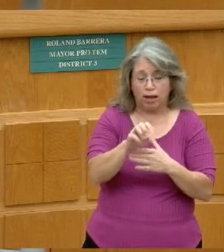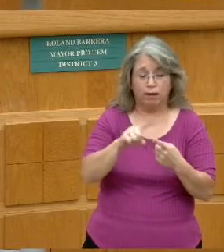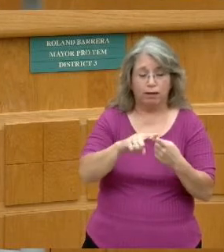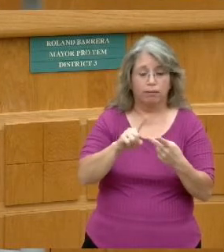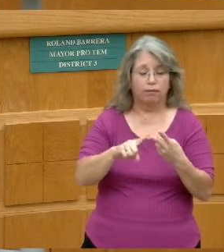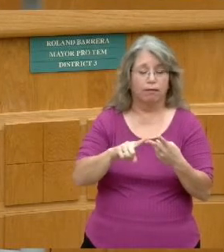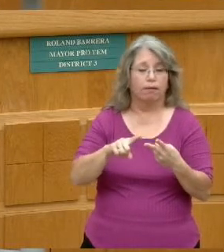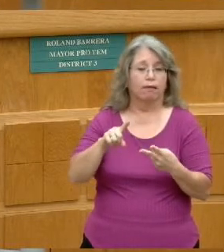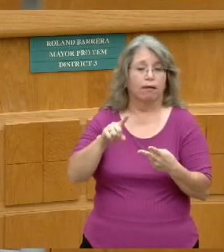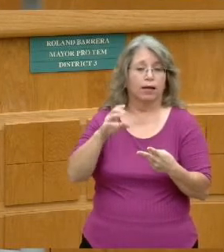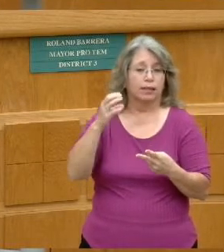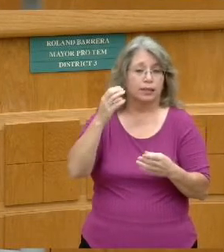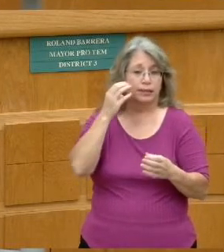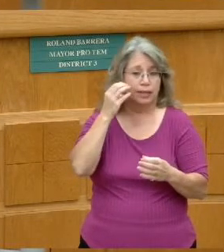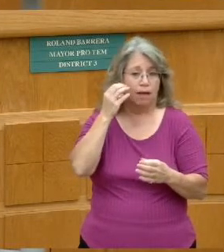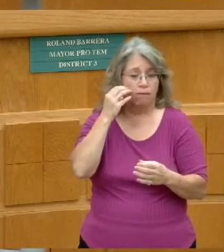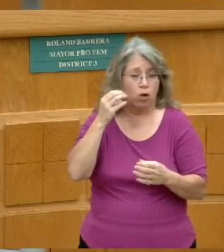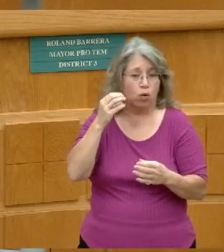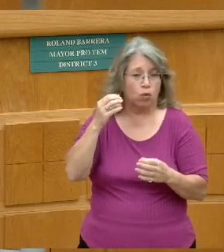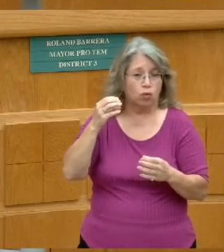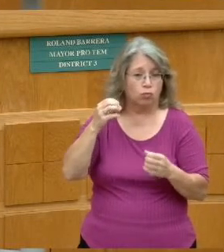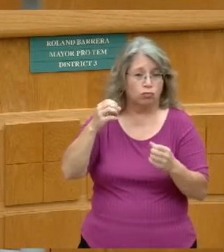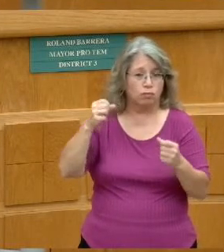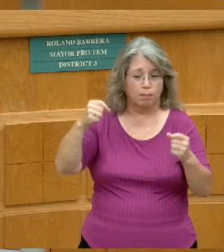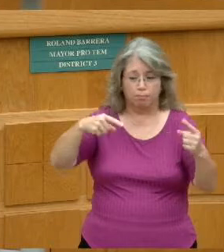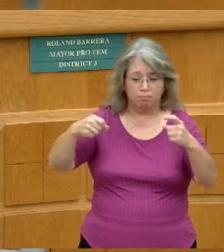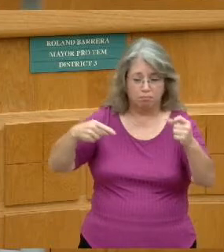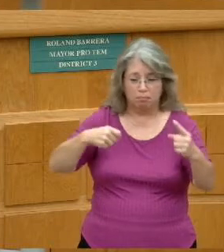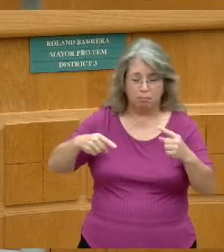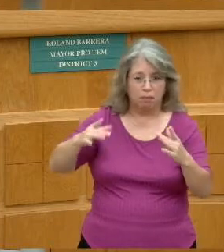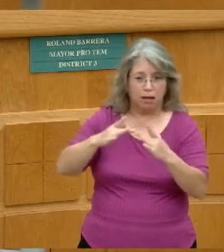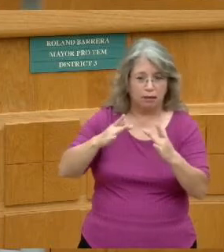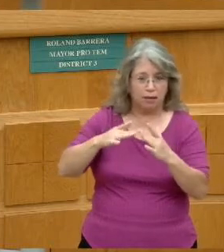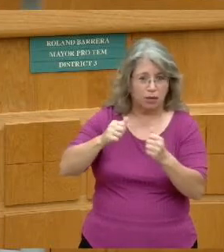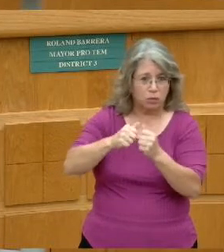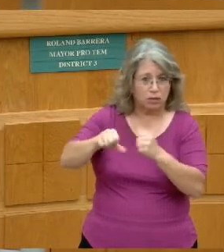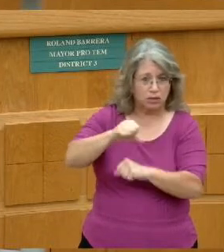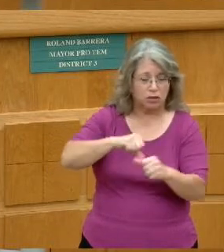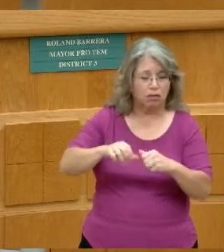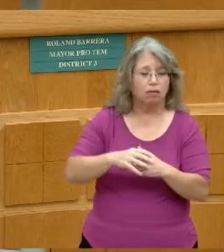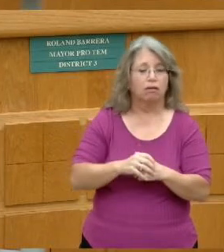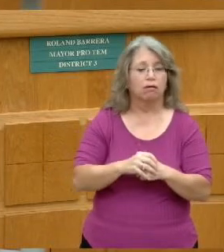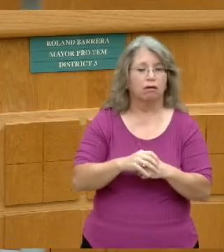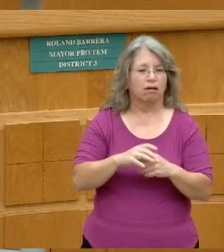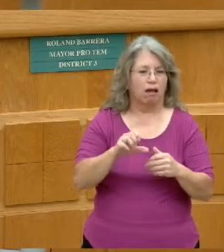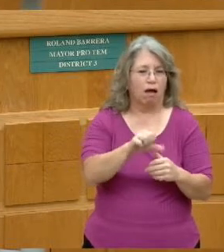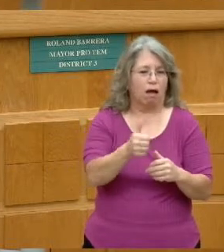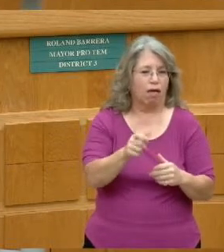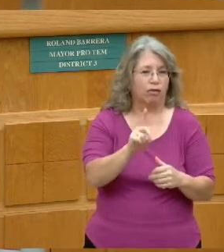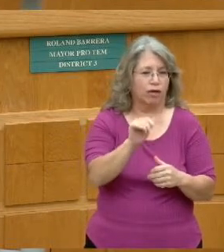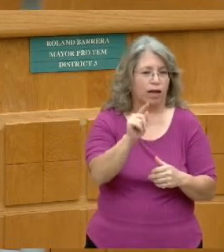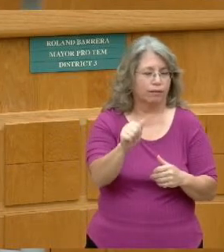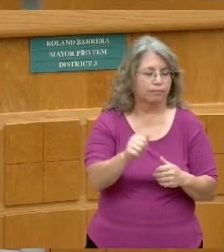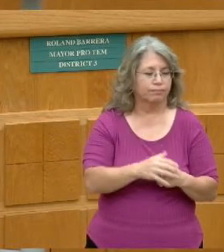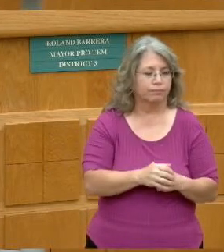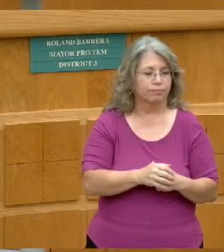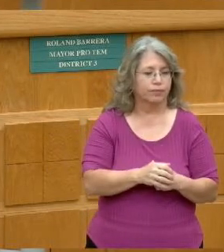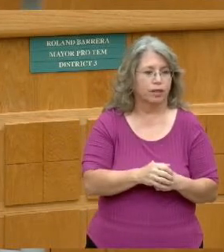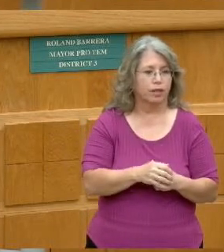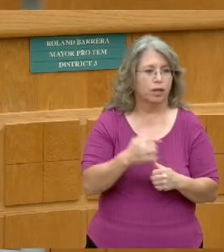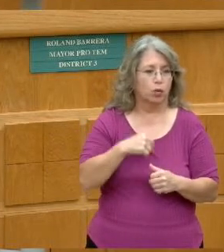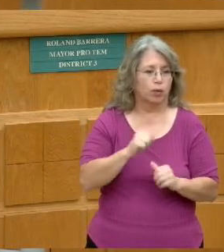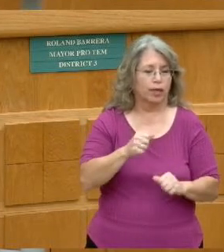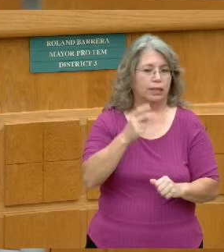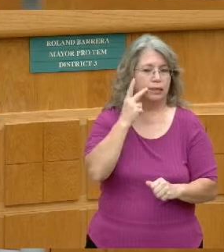models that we're running are telling us that it's most likely that COVID-19 is spread in the Coastal Bend area right now, and especially in Nueces